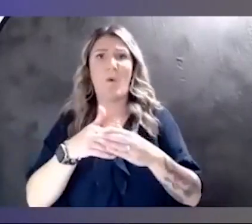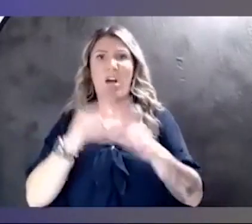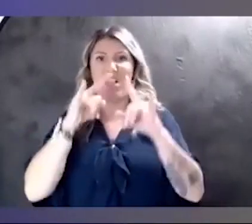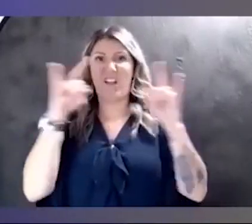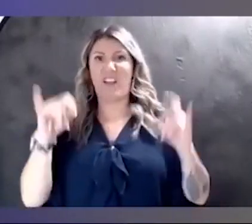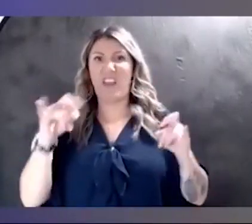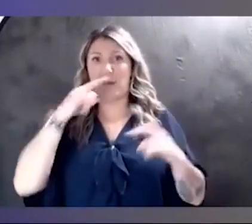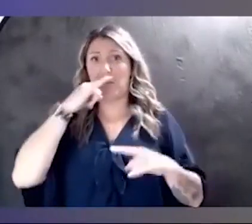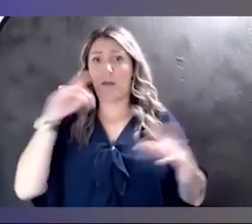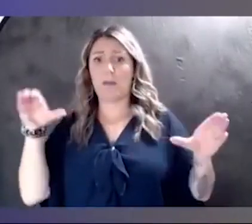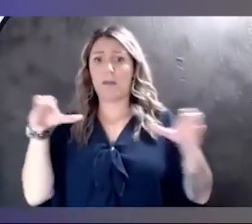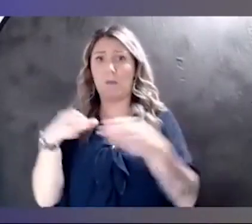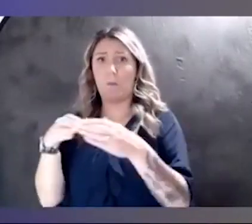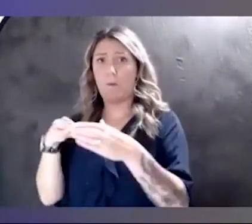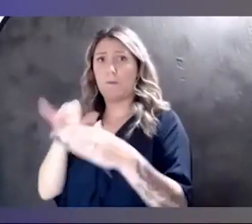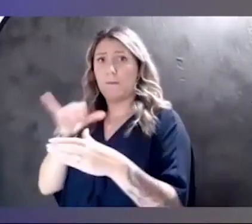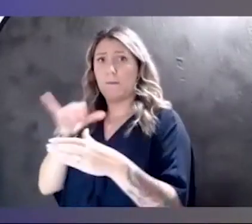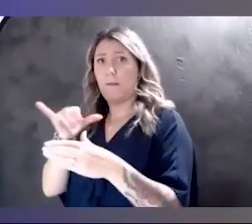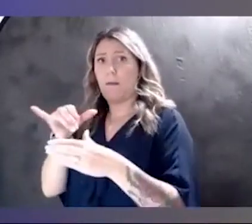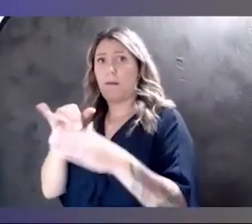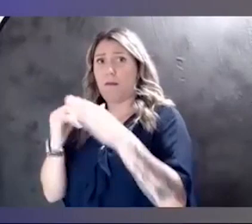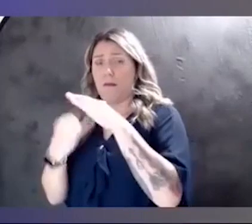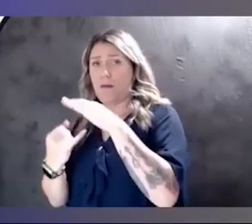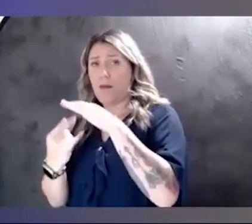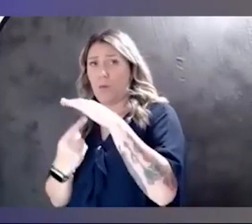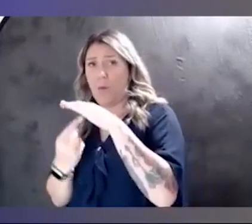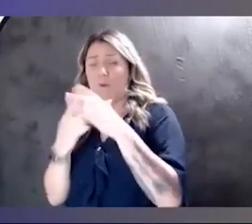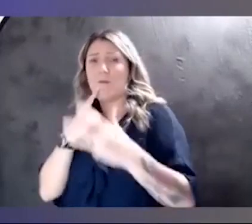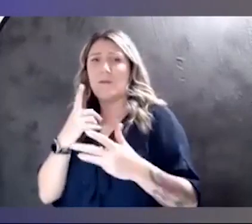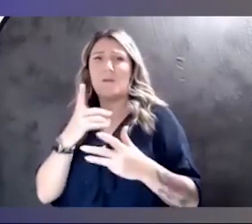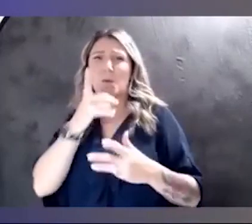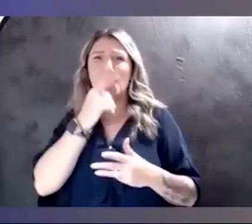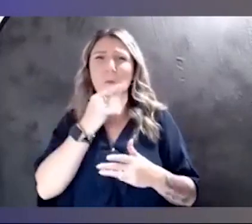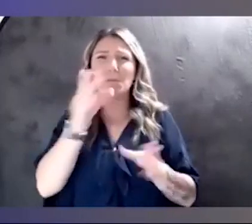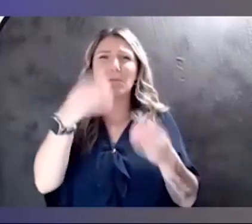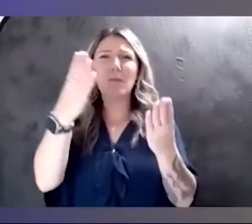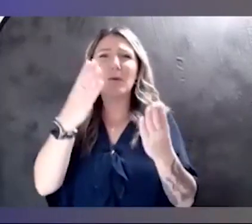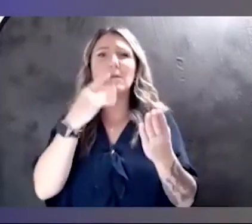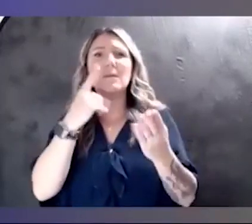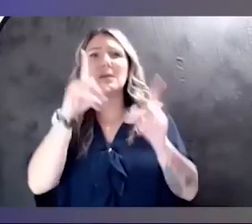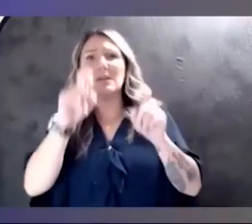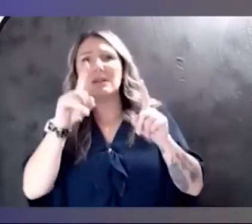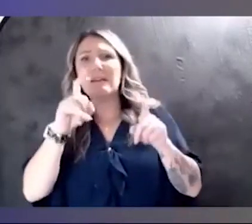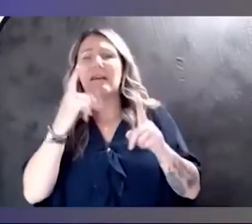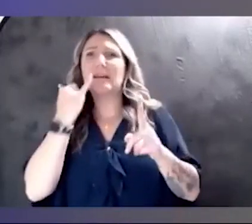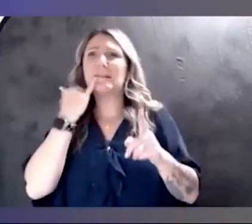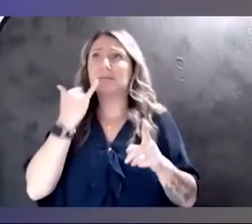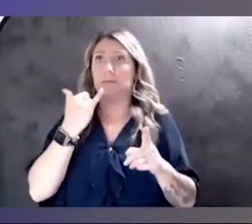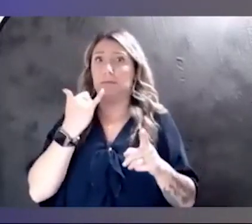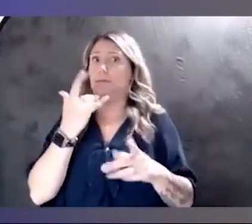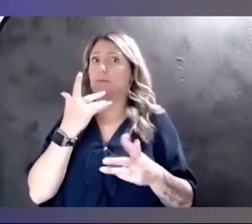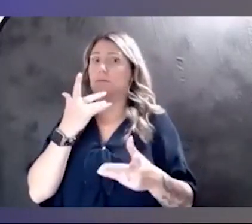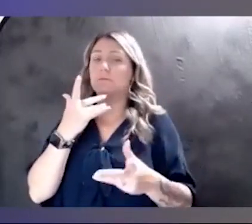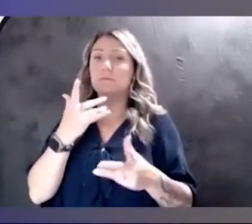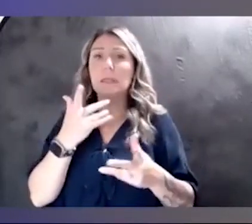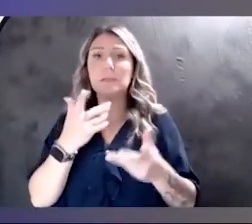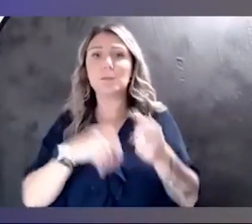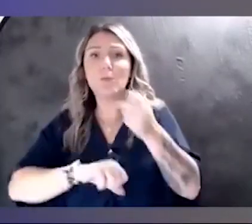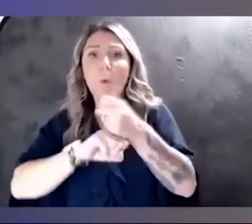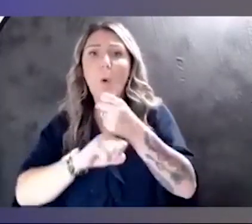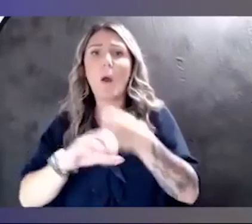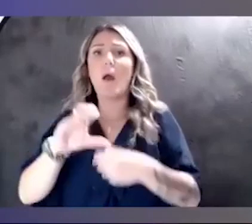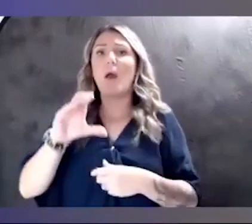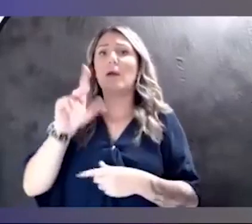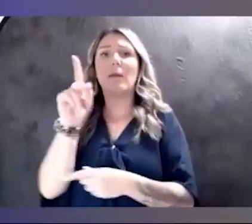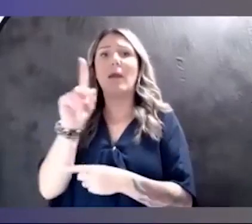out who's giving the test. Is it reputable? I know Shelby mentioned the one that the KDHE now is helping the districts